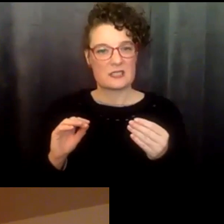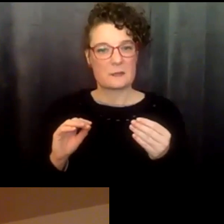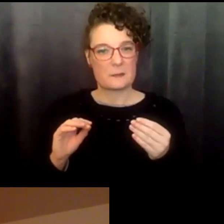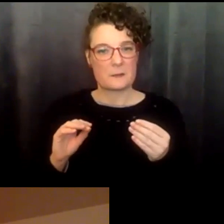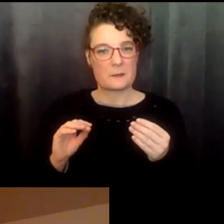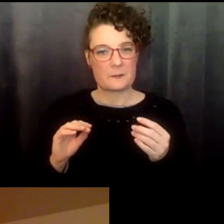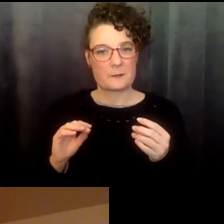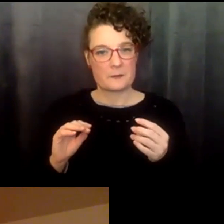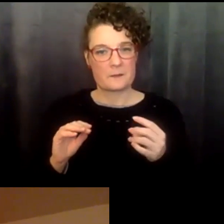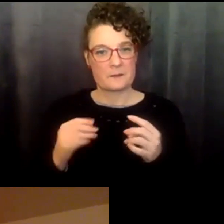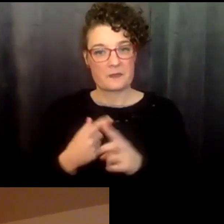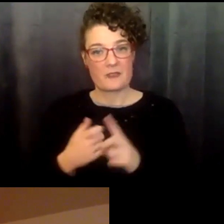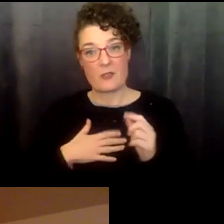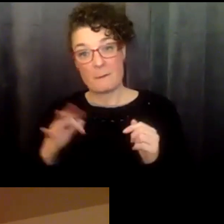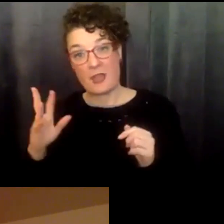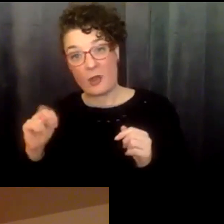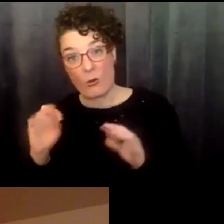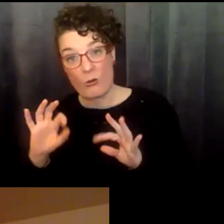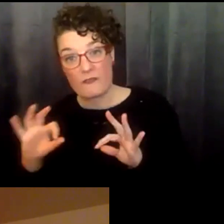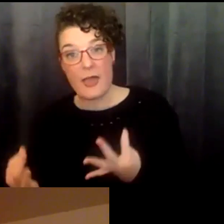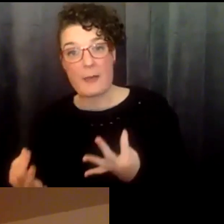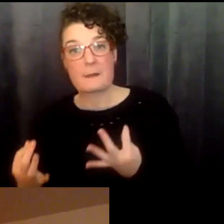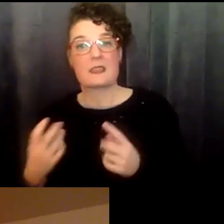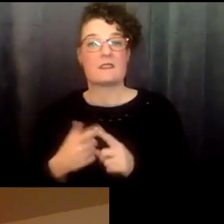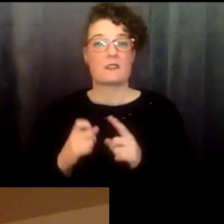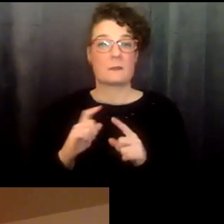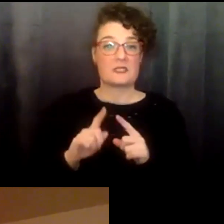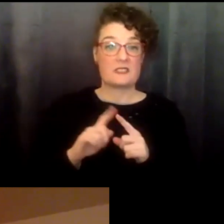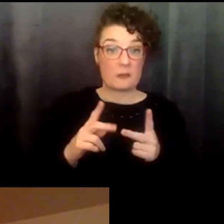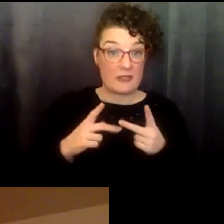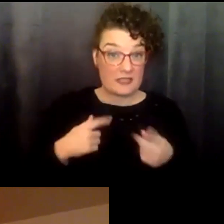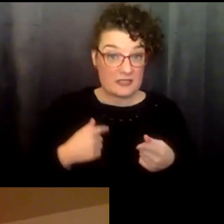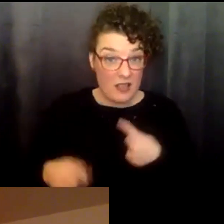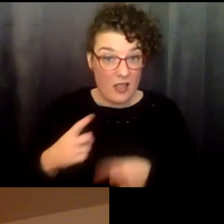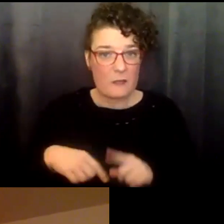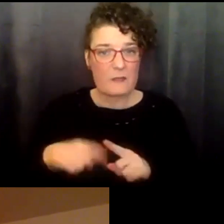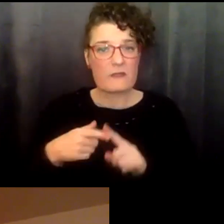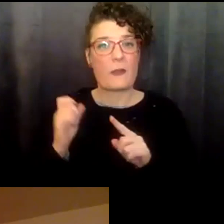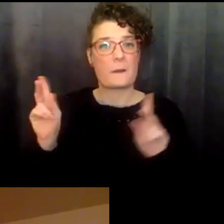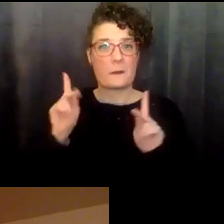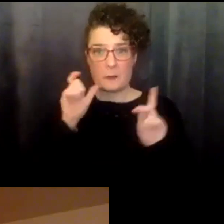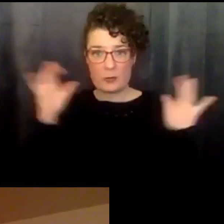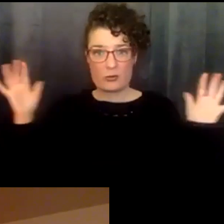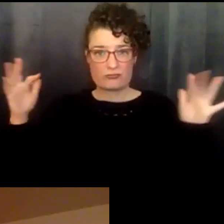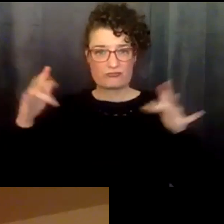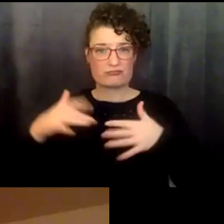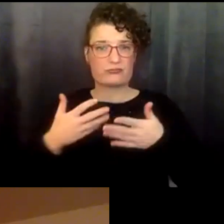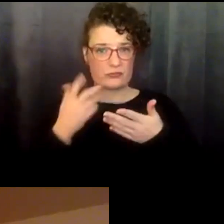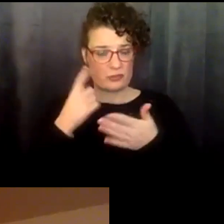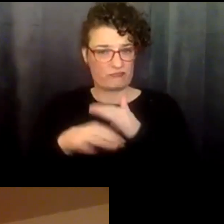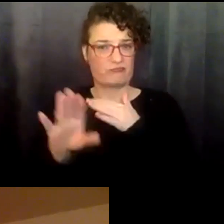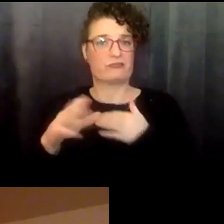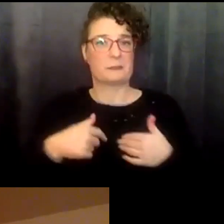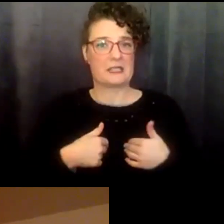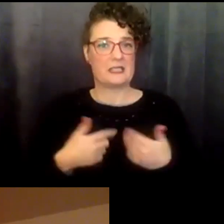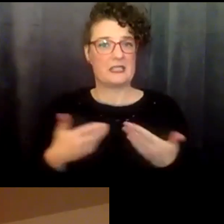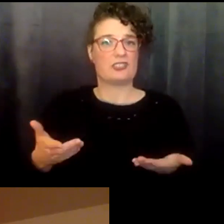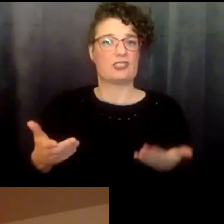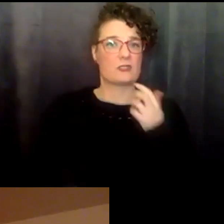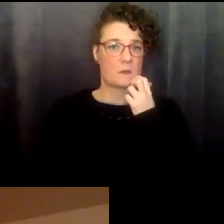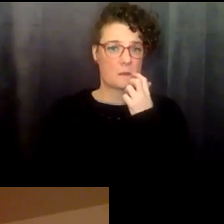from my own family, from the places that I come from, and from the people that have brought me here. And so much of that makes